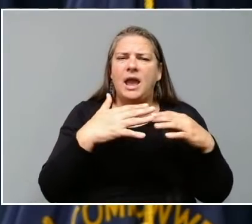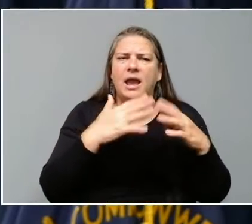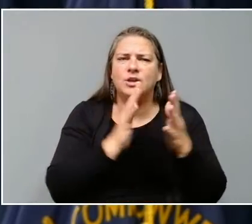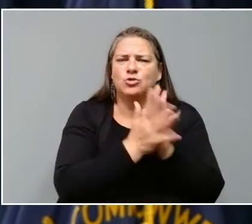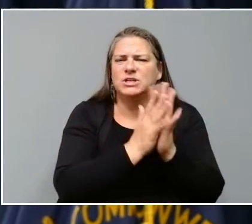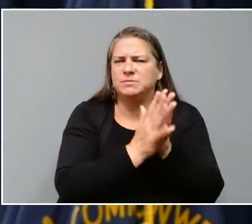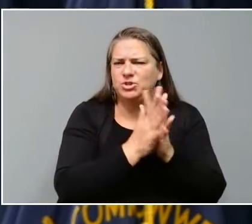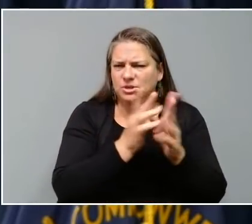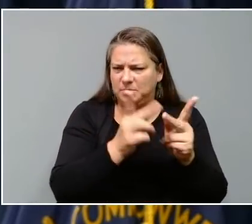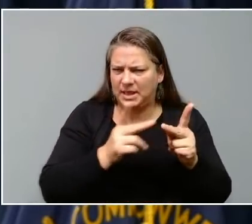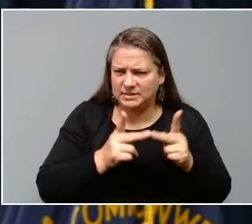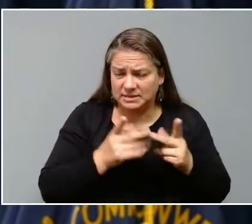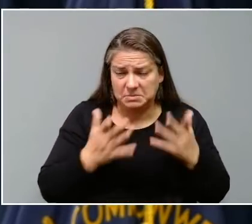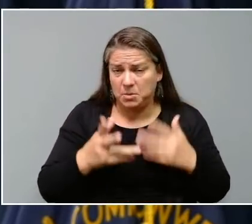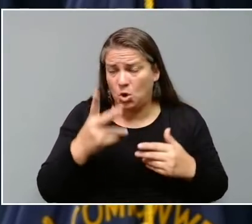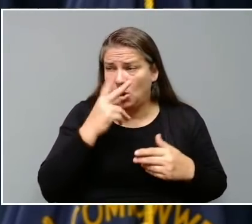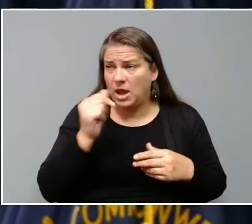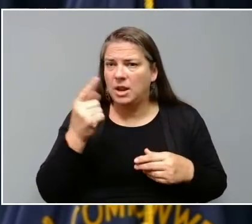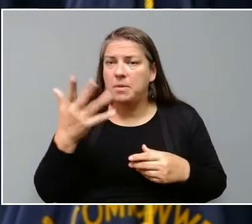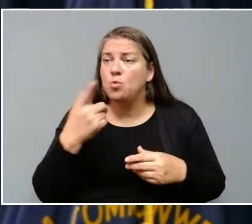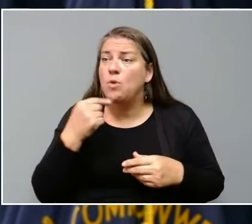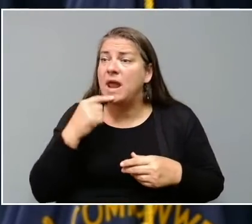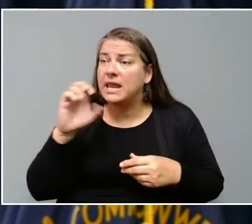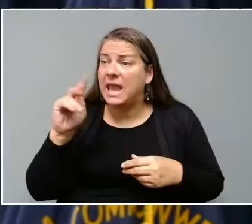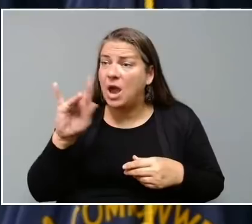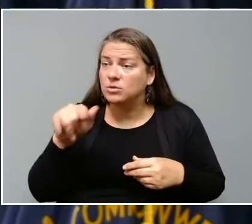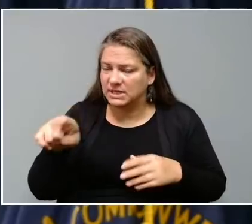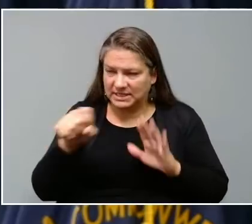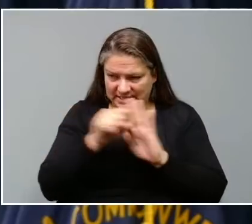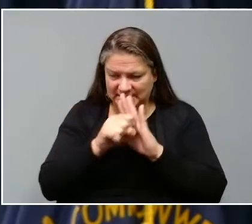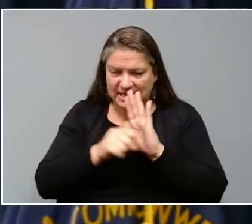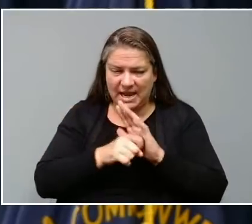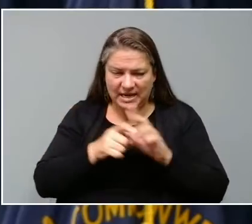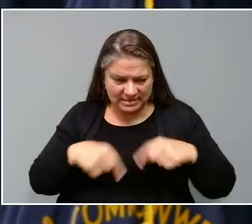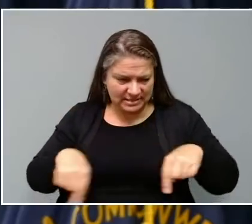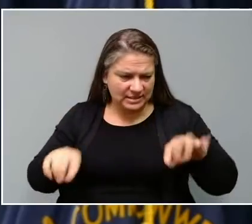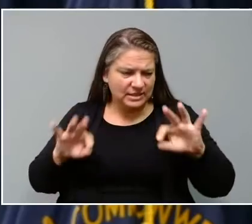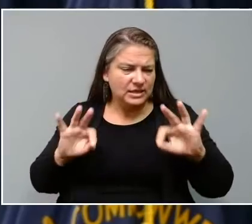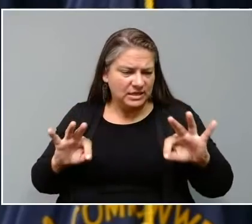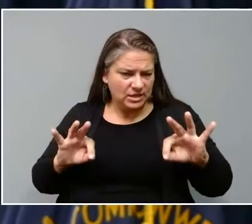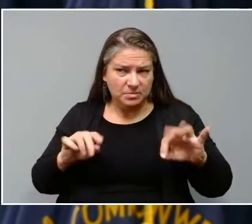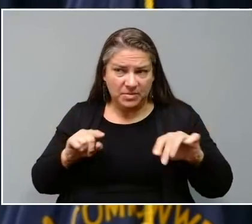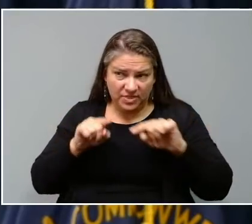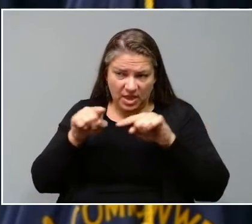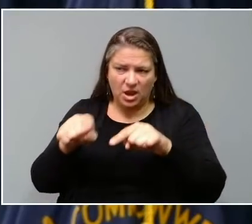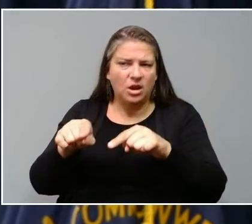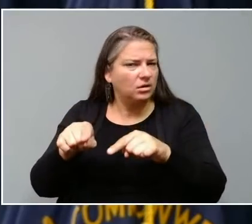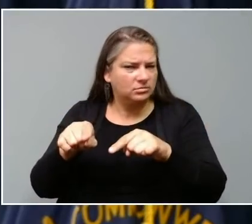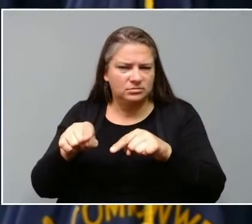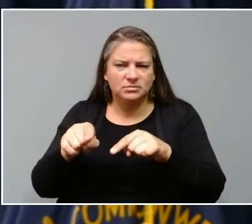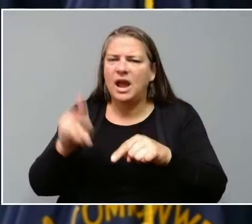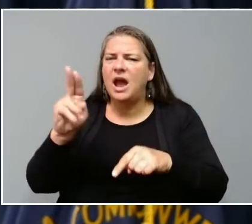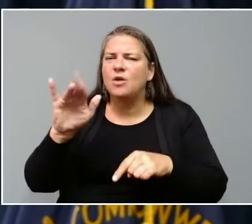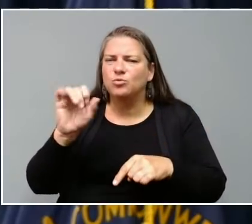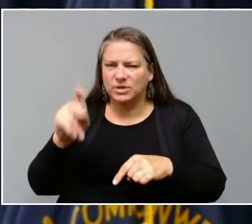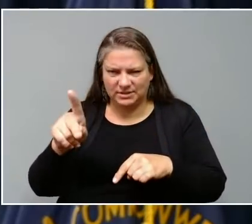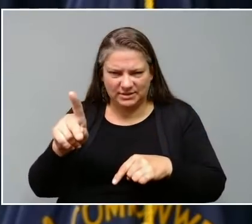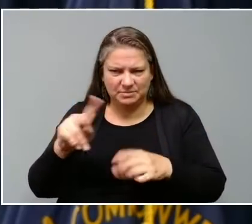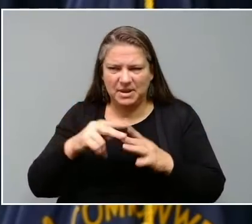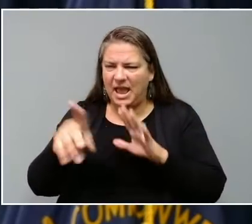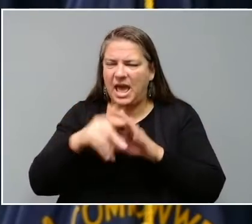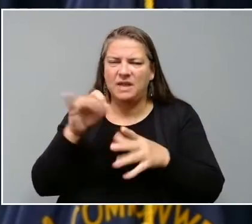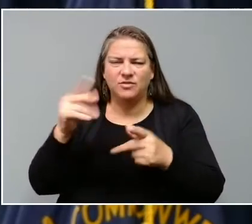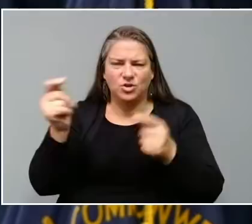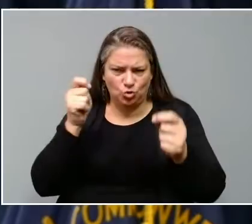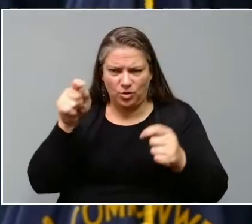at, when you're a red county, okay, the state can come in and do something because it means it's spiraled out of control.